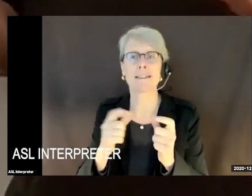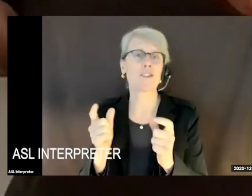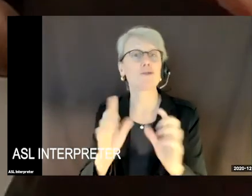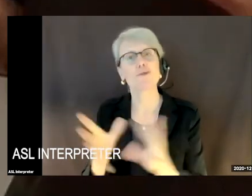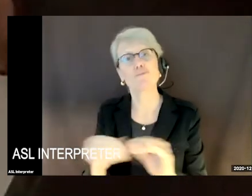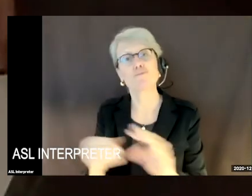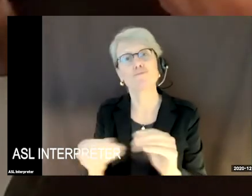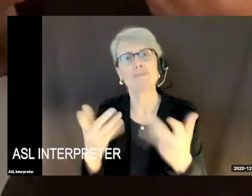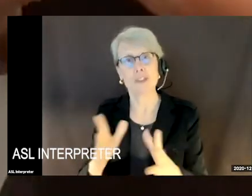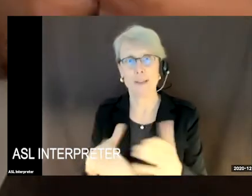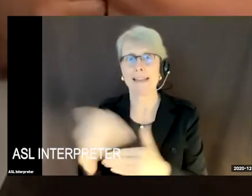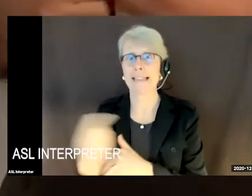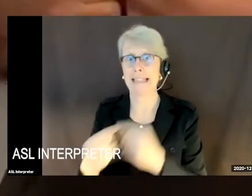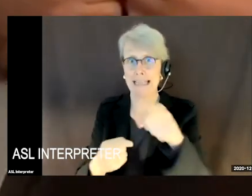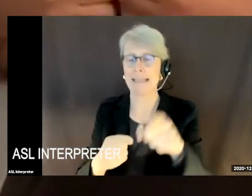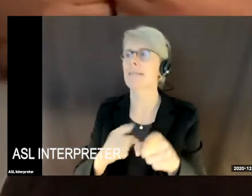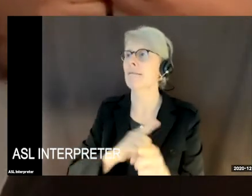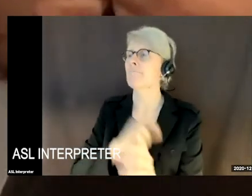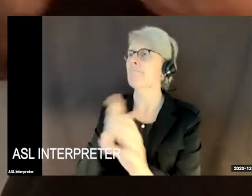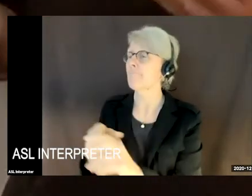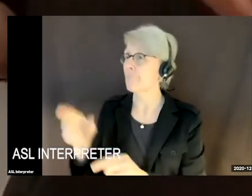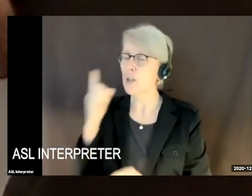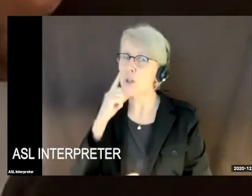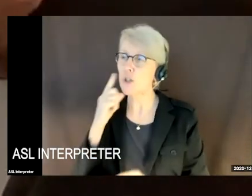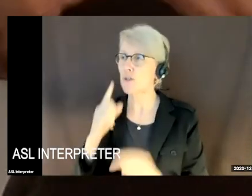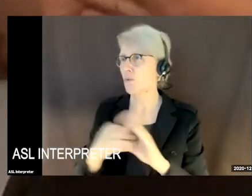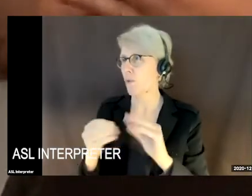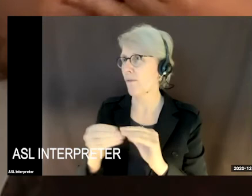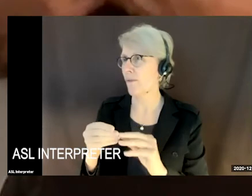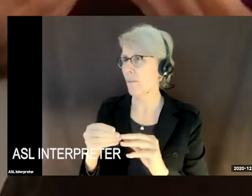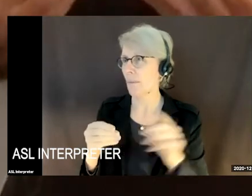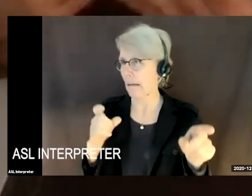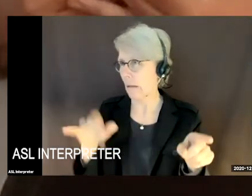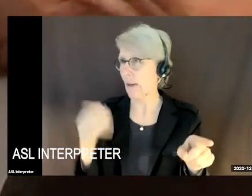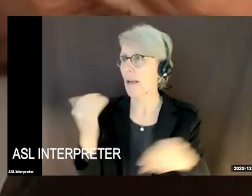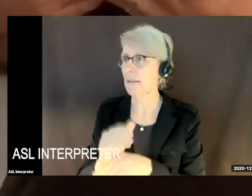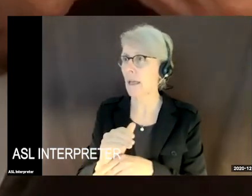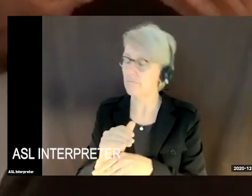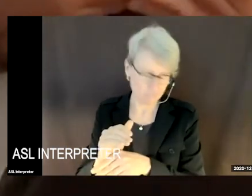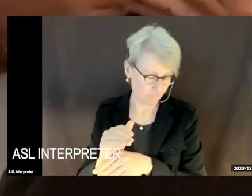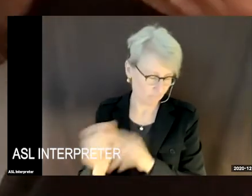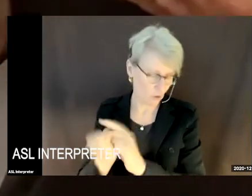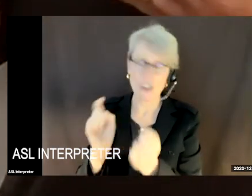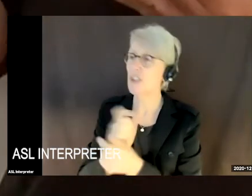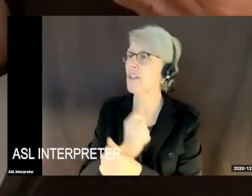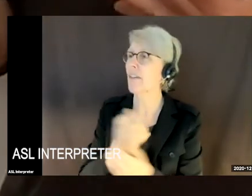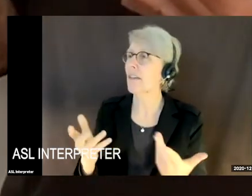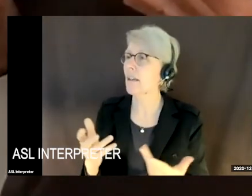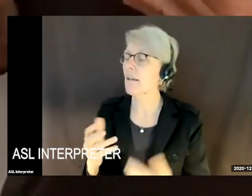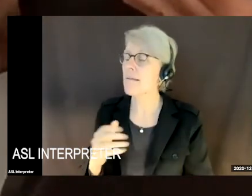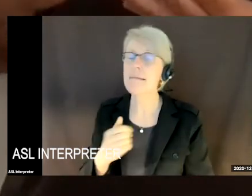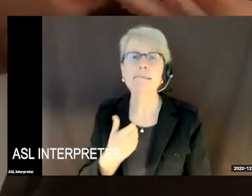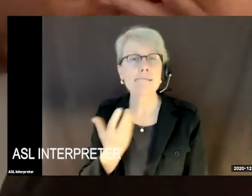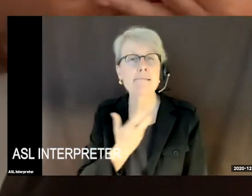having a drink together, and Gary was telling him his stories. And the next day, that guy came back to the table and said, "I heard a story